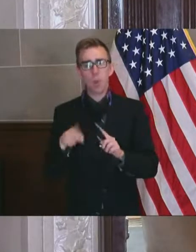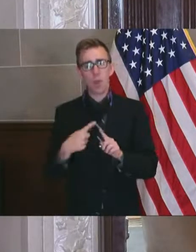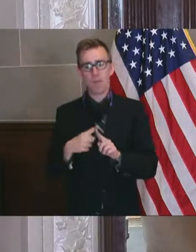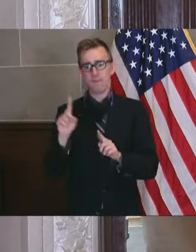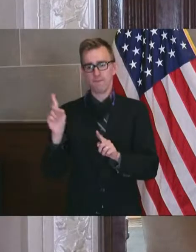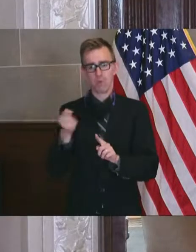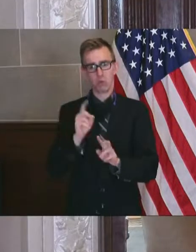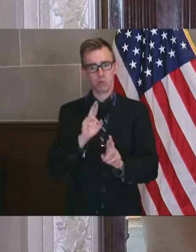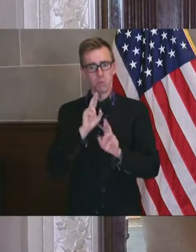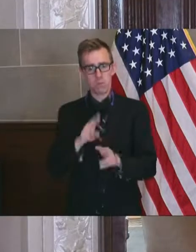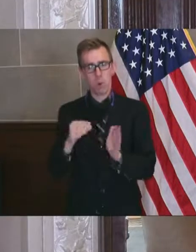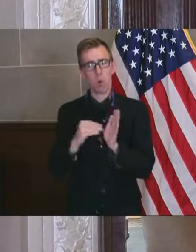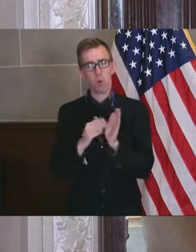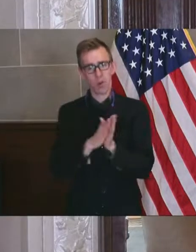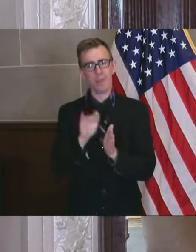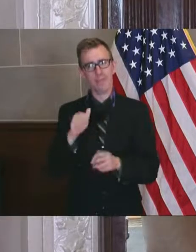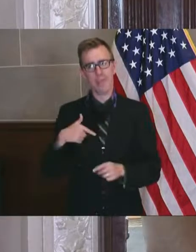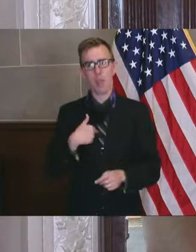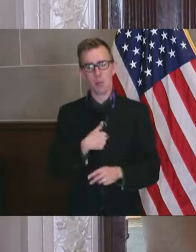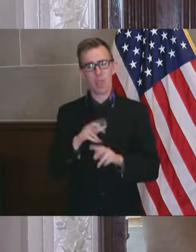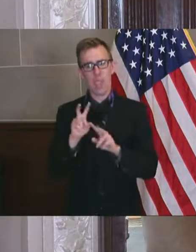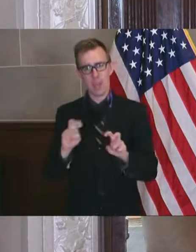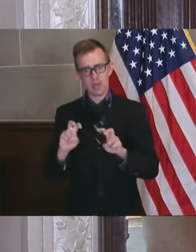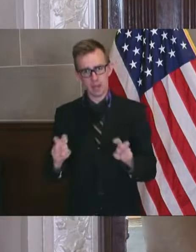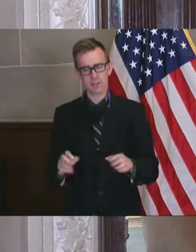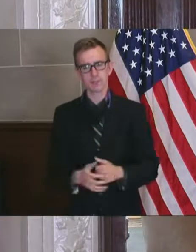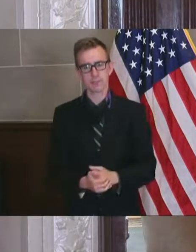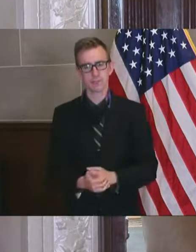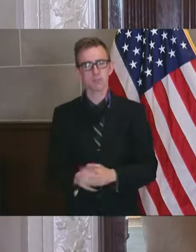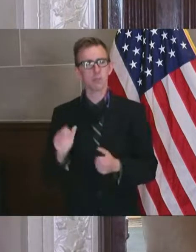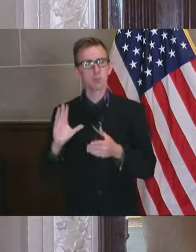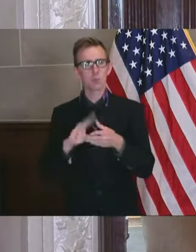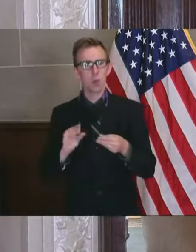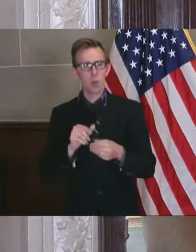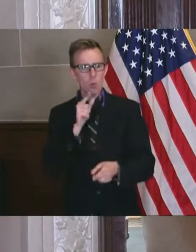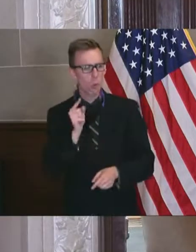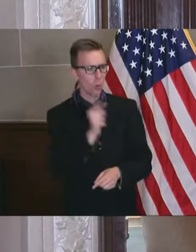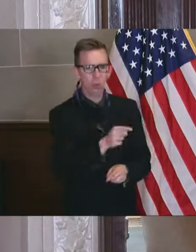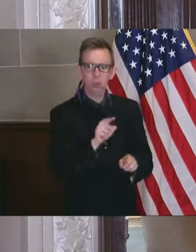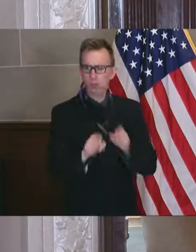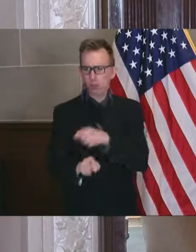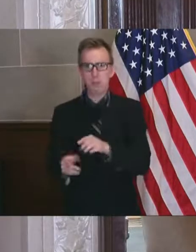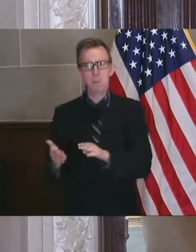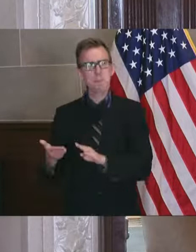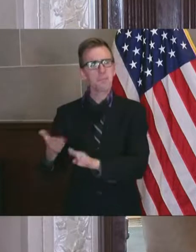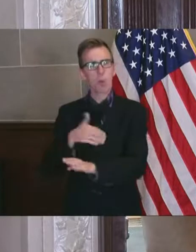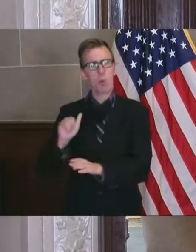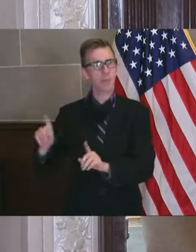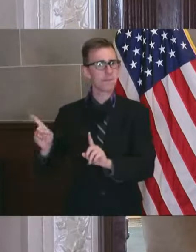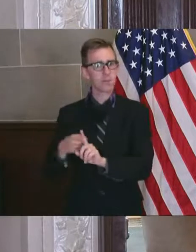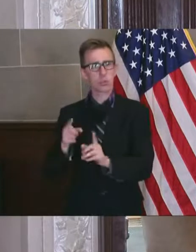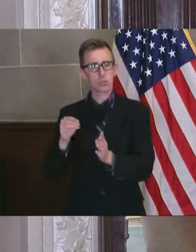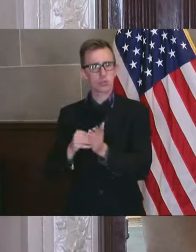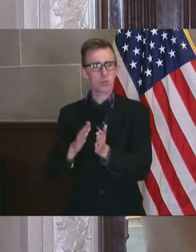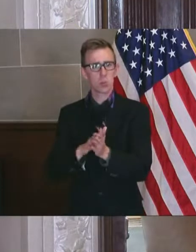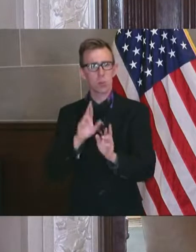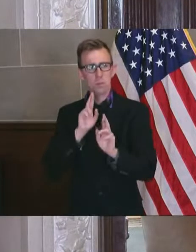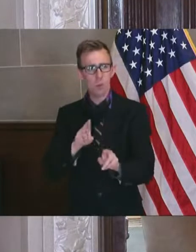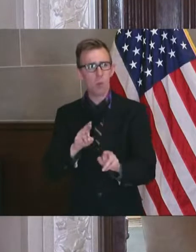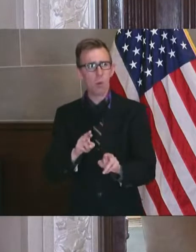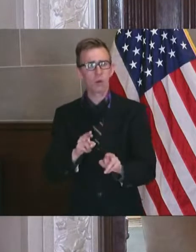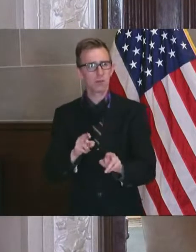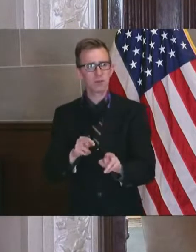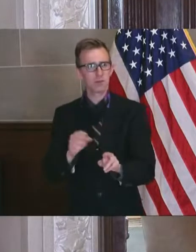was reported that we analyzed. To try to make a story out of who had it before that date and trying to figure out who it was and when it